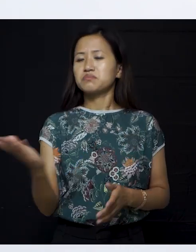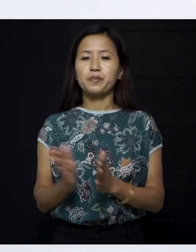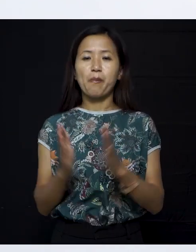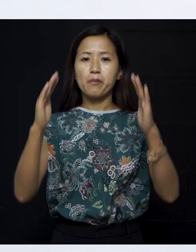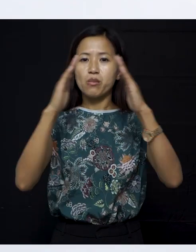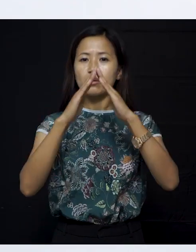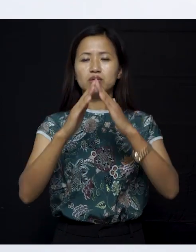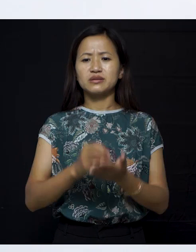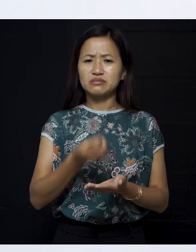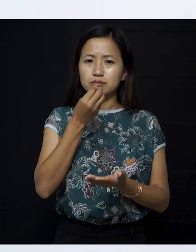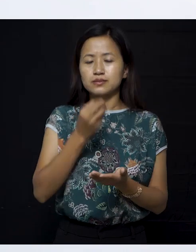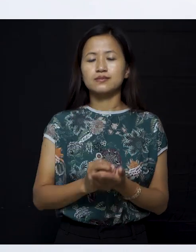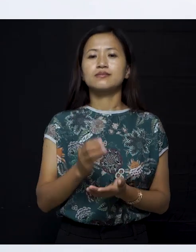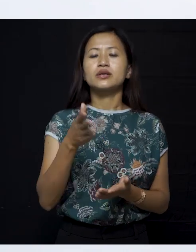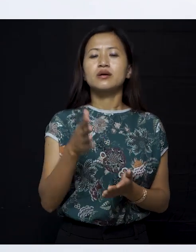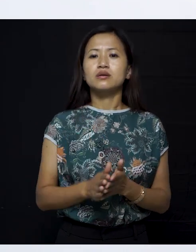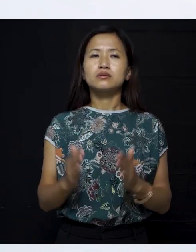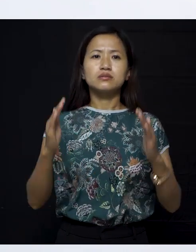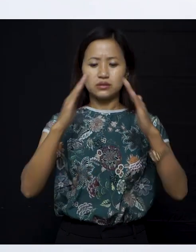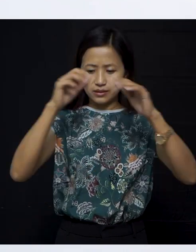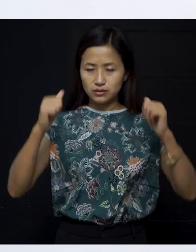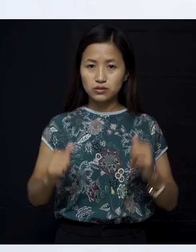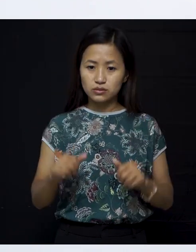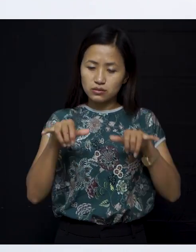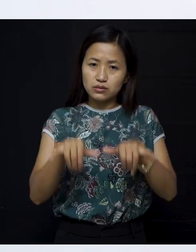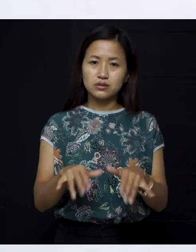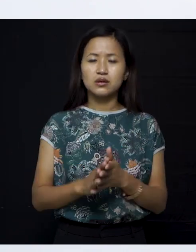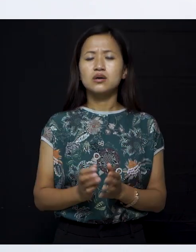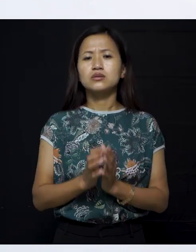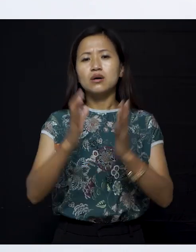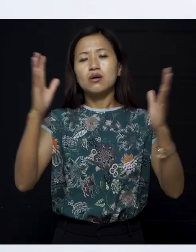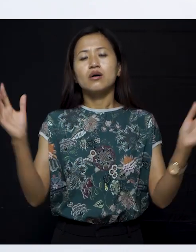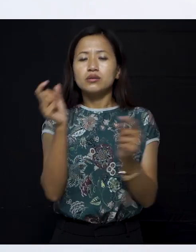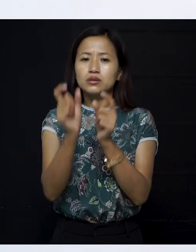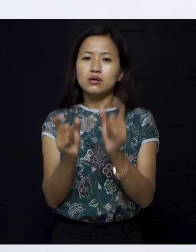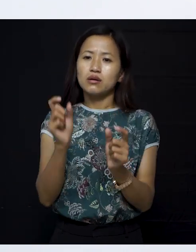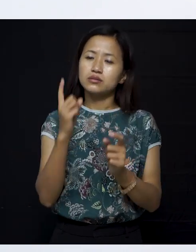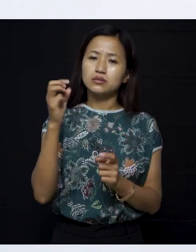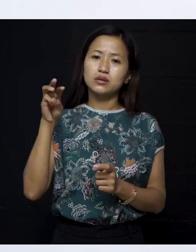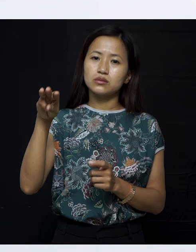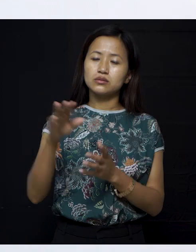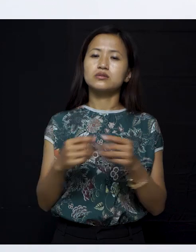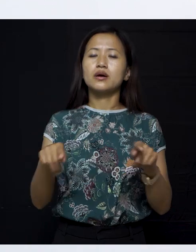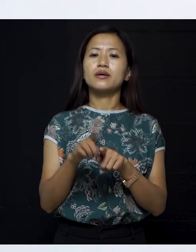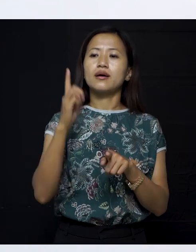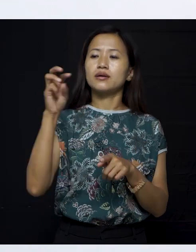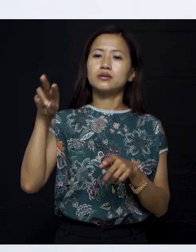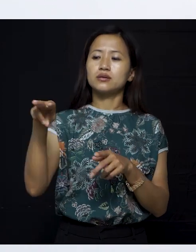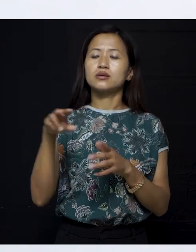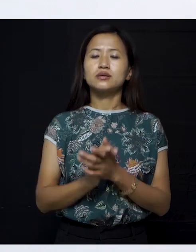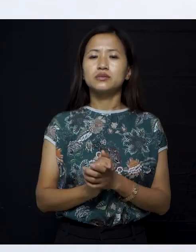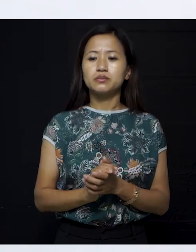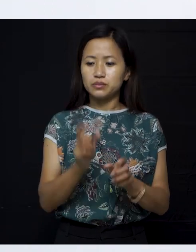no proper food for them, there was no shelter, and so many people, thousands and hundreds of people lived in one plot